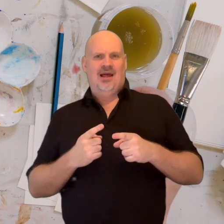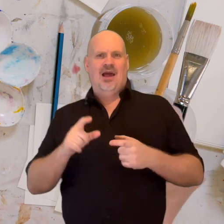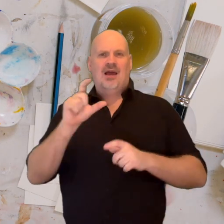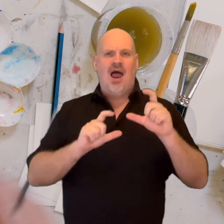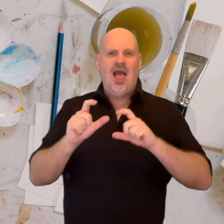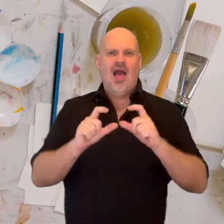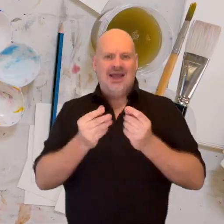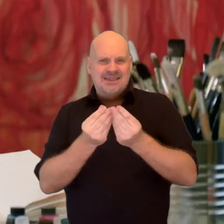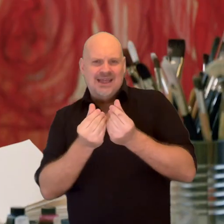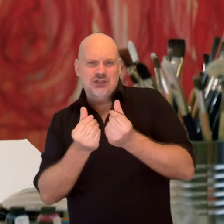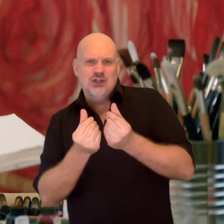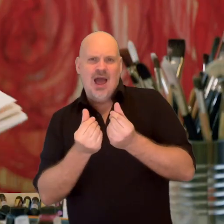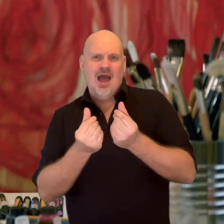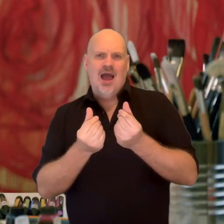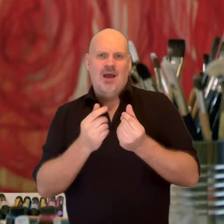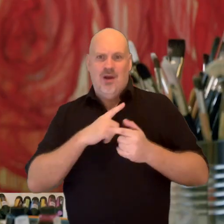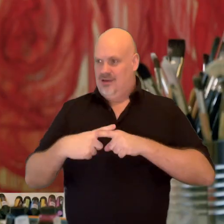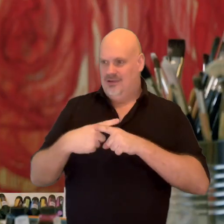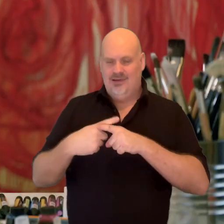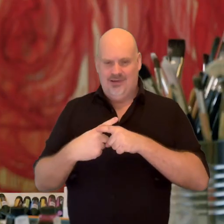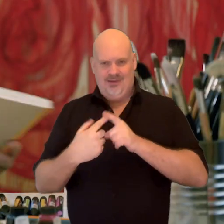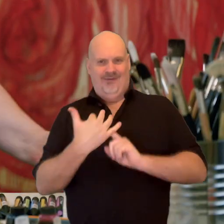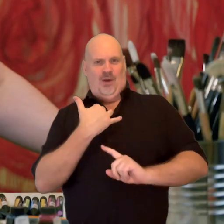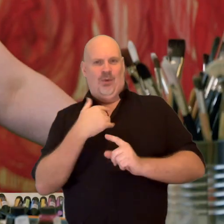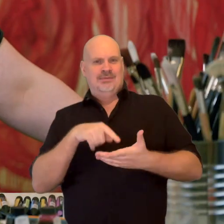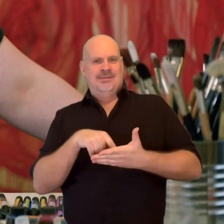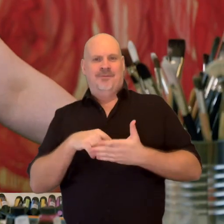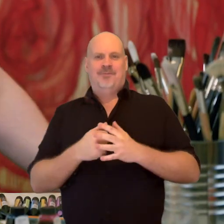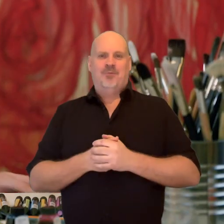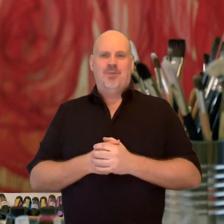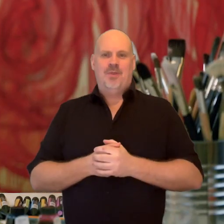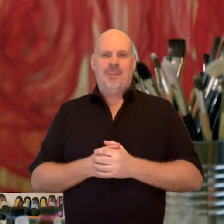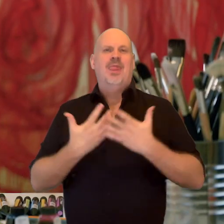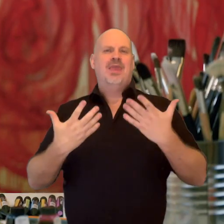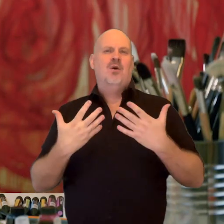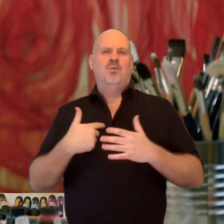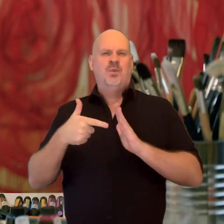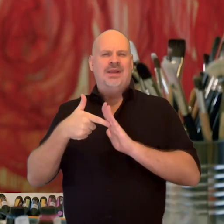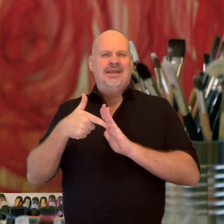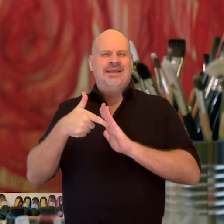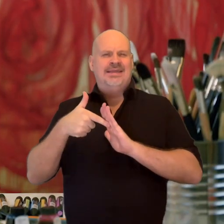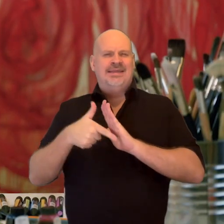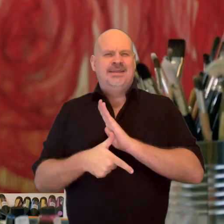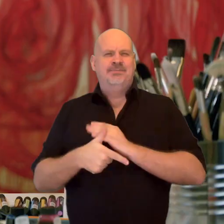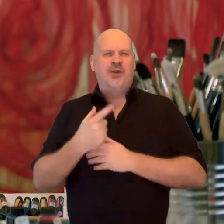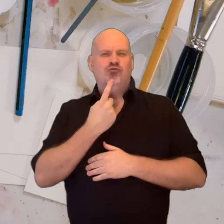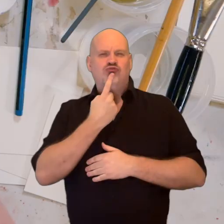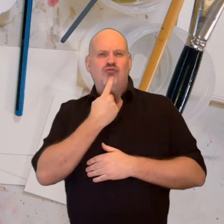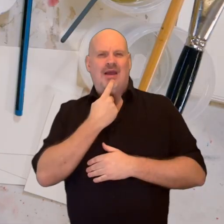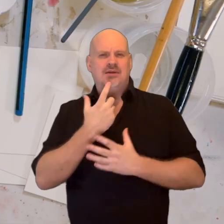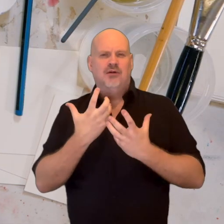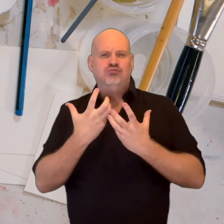choose. And now what I'm going to do is add a deep